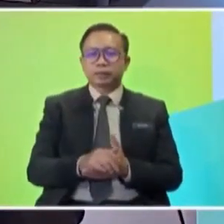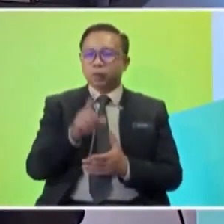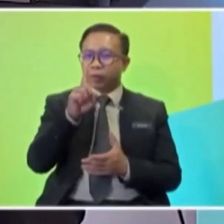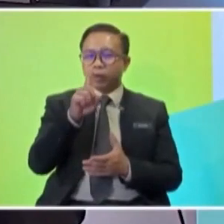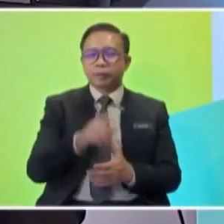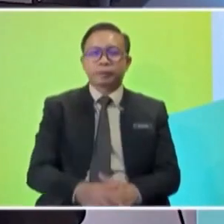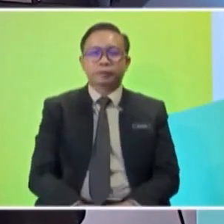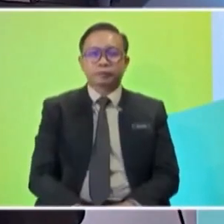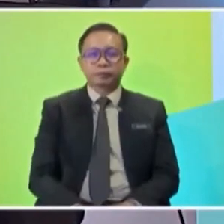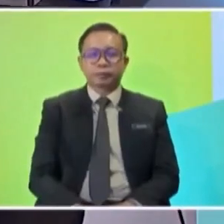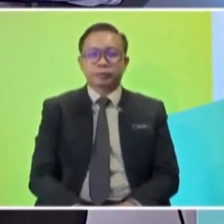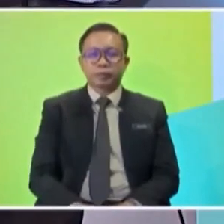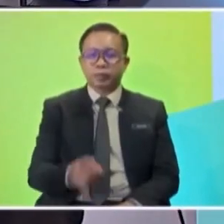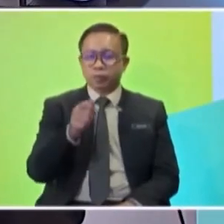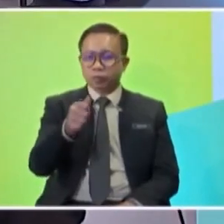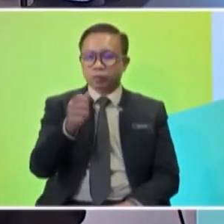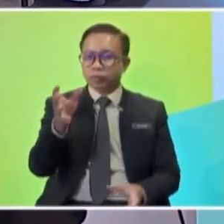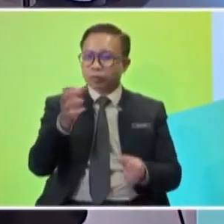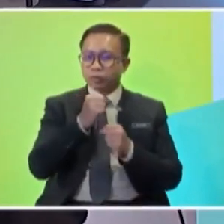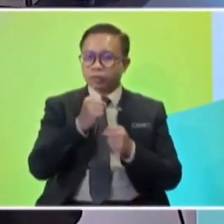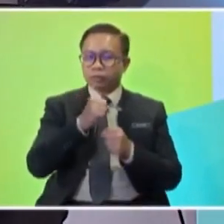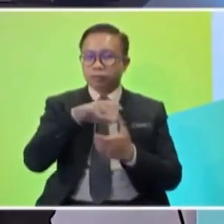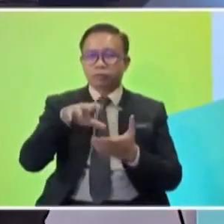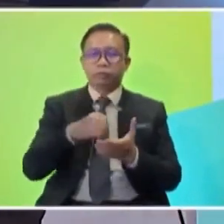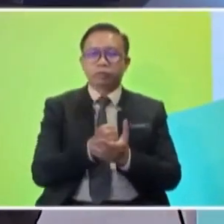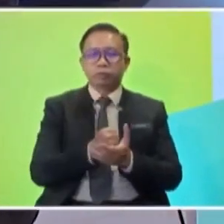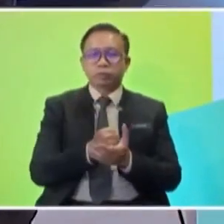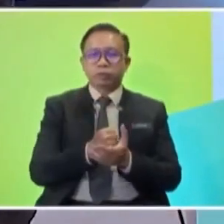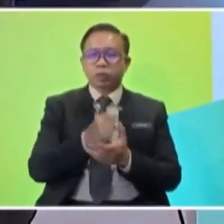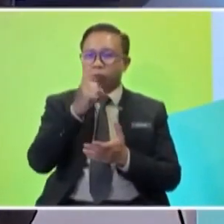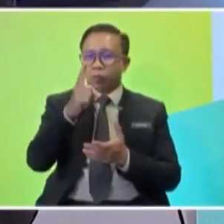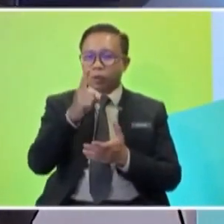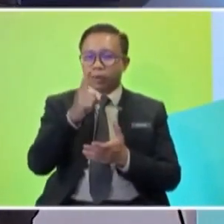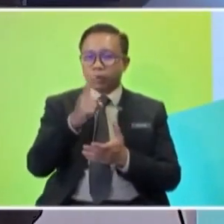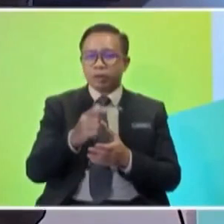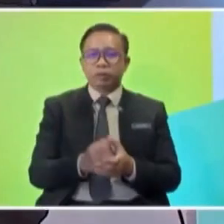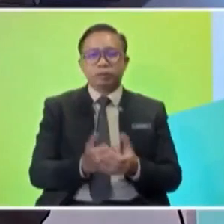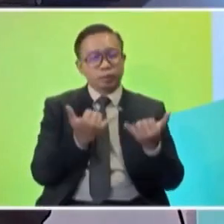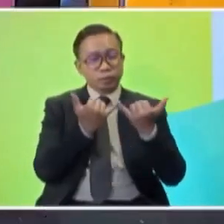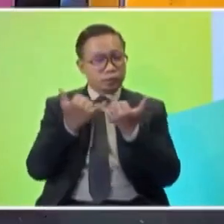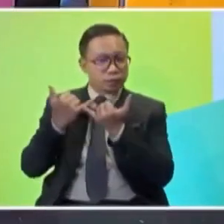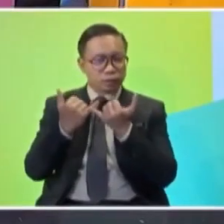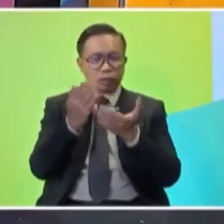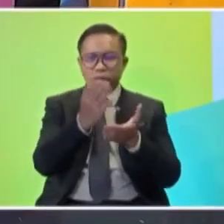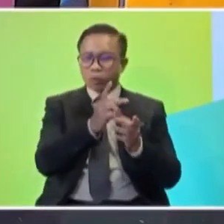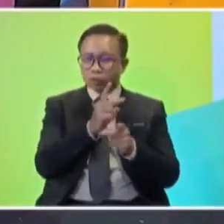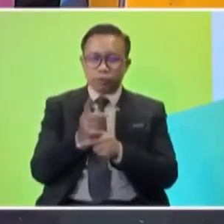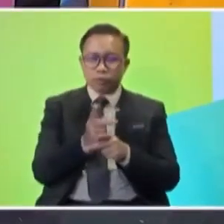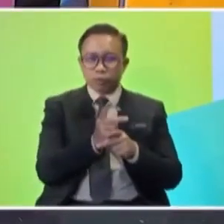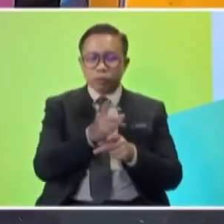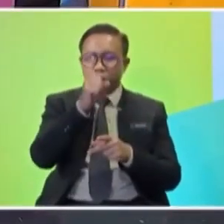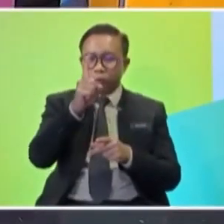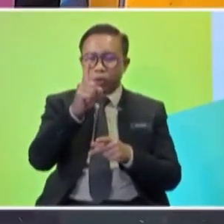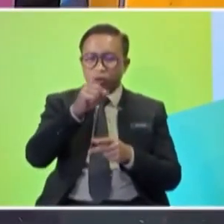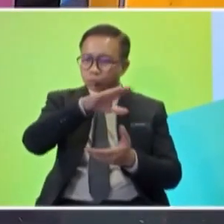1. Okay. So you will get the whole part. I see. I have 1 watermelon. Yeah. I share it with me. So I will get the